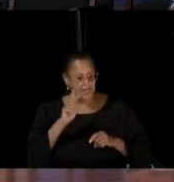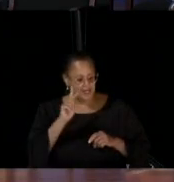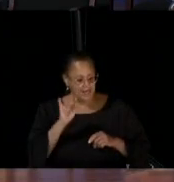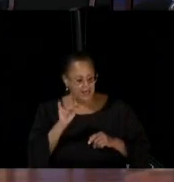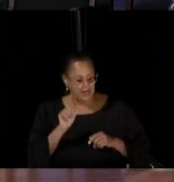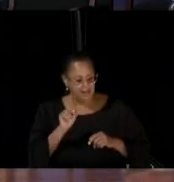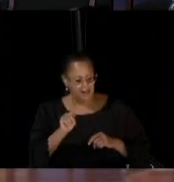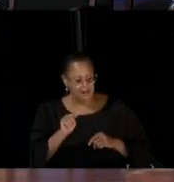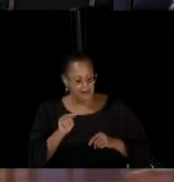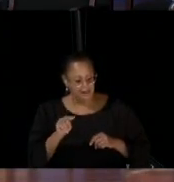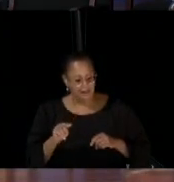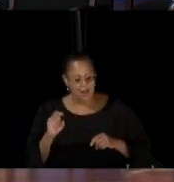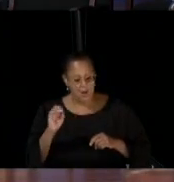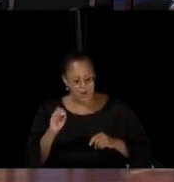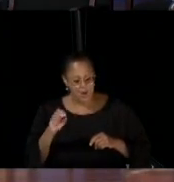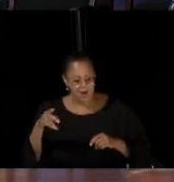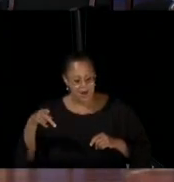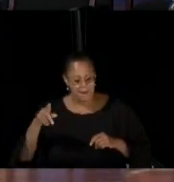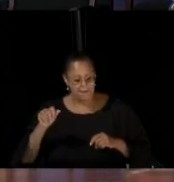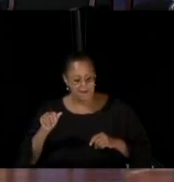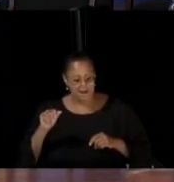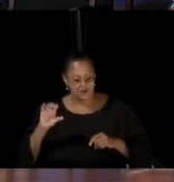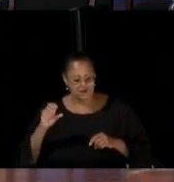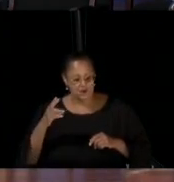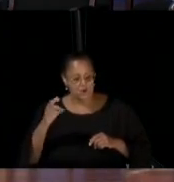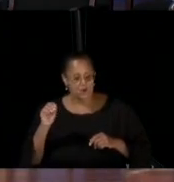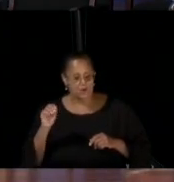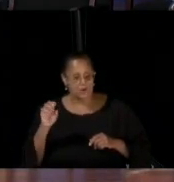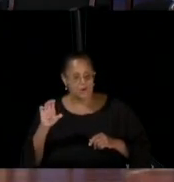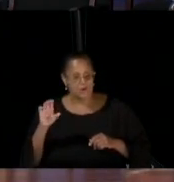Kayan Ocampo Pachoca.